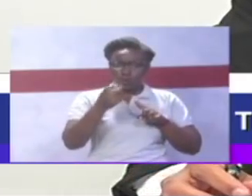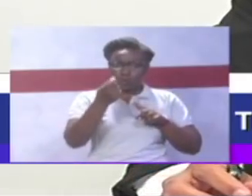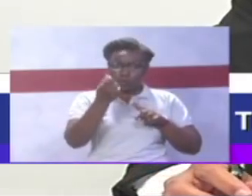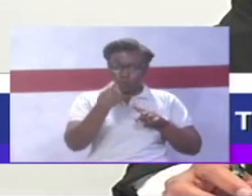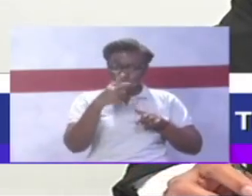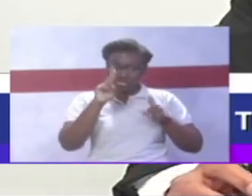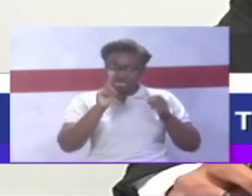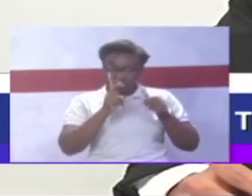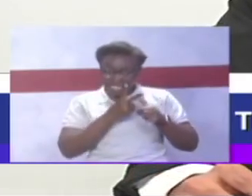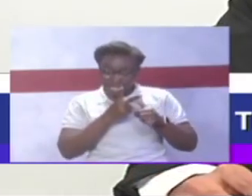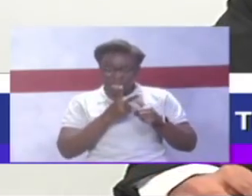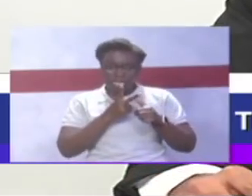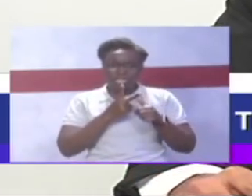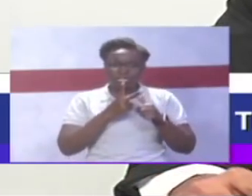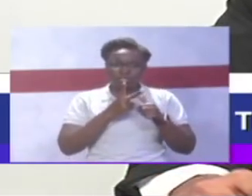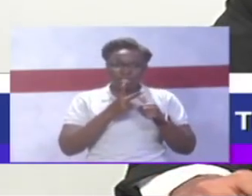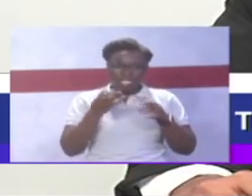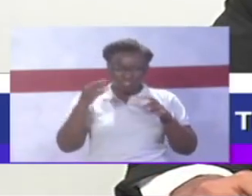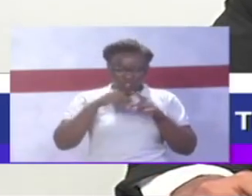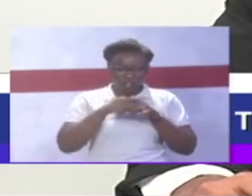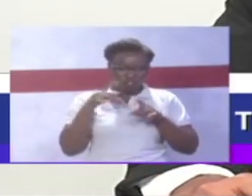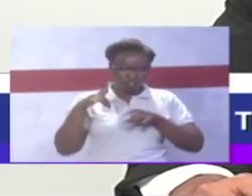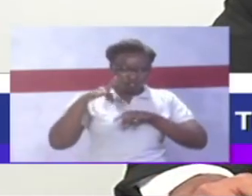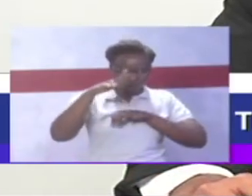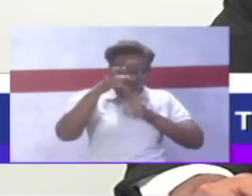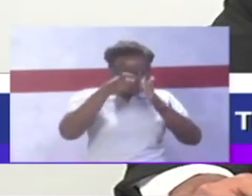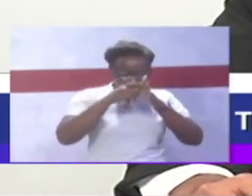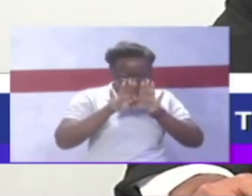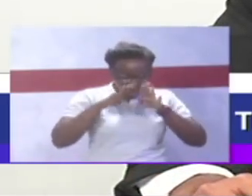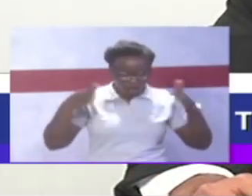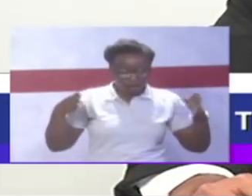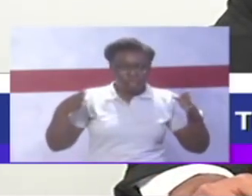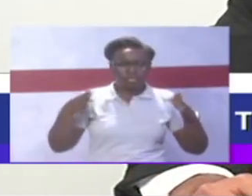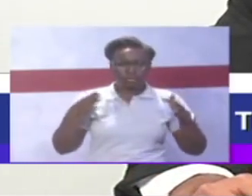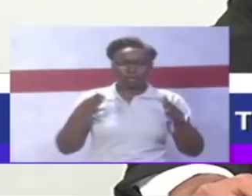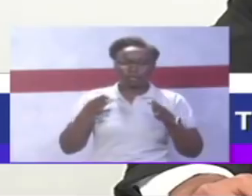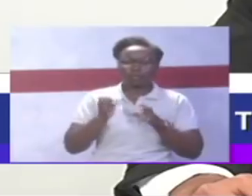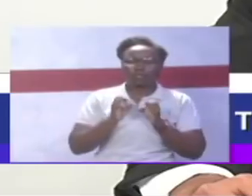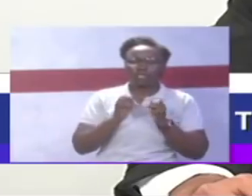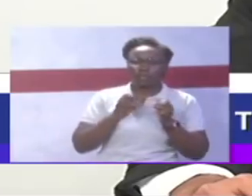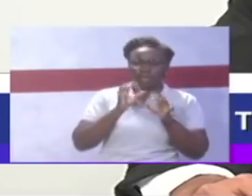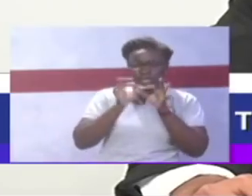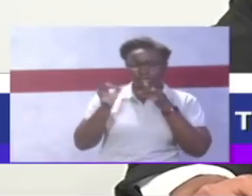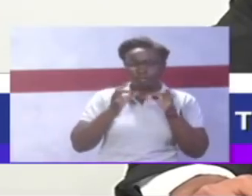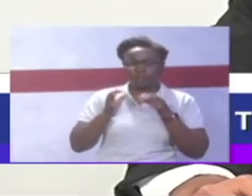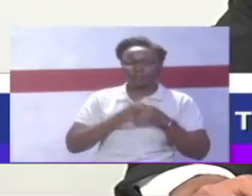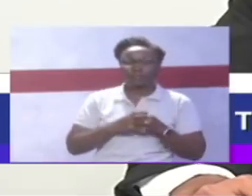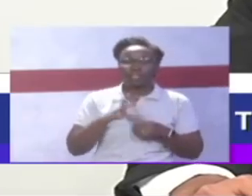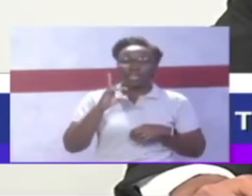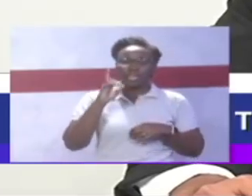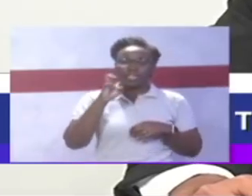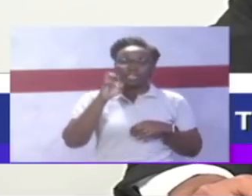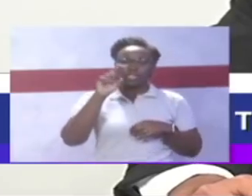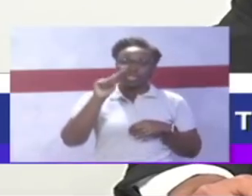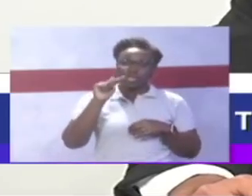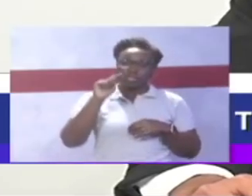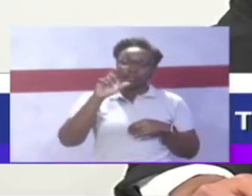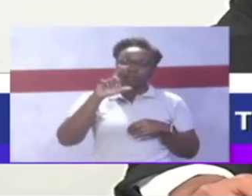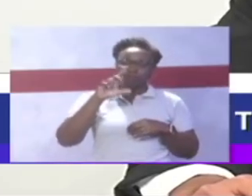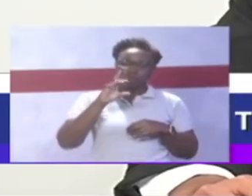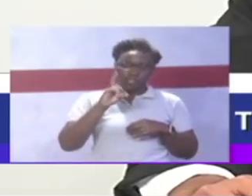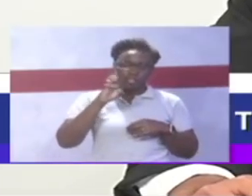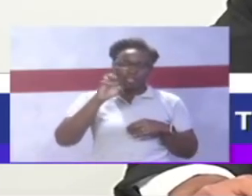travel protocol, let us go back. So Delta, in terms of what we're seeing, seems to be community spread, and more